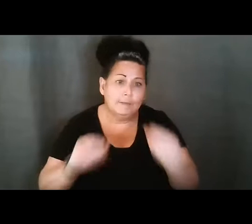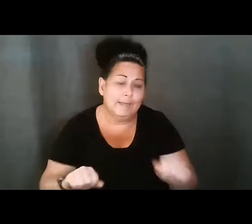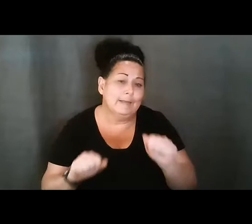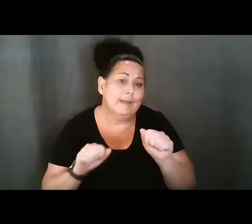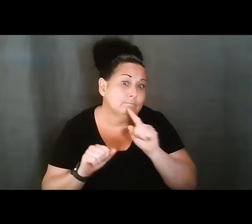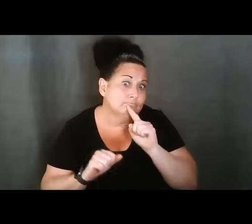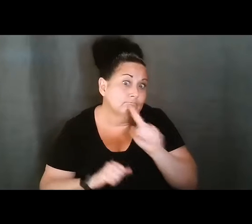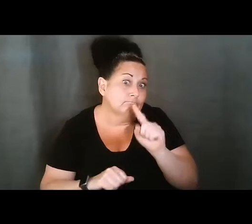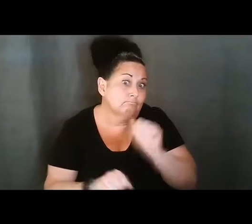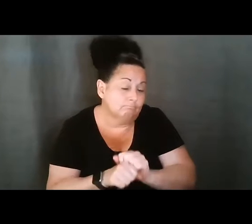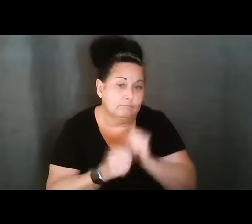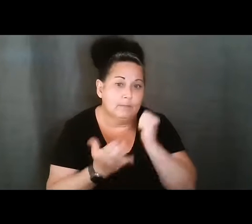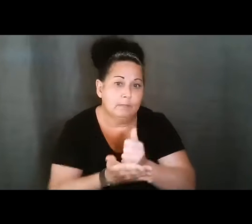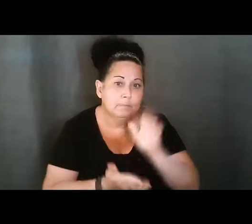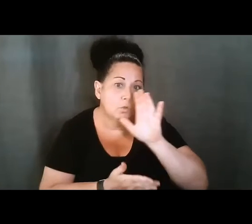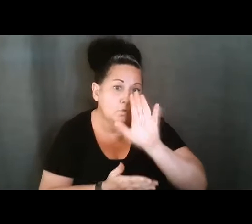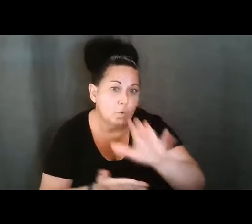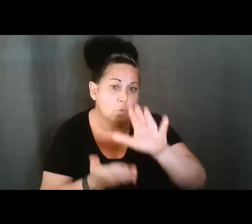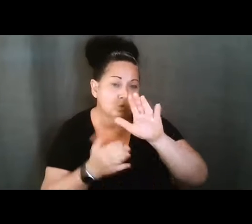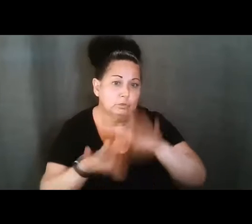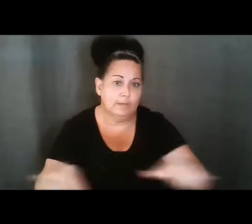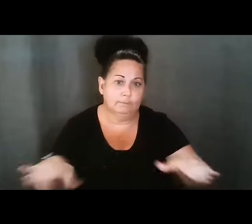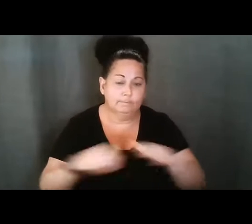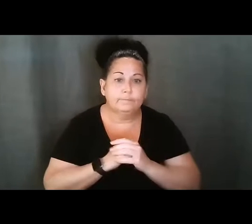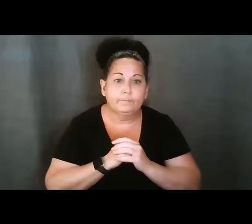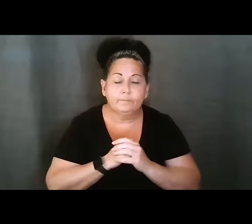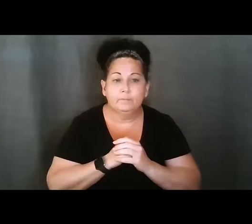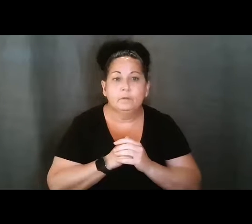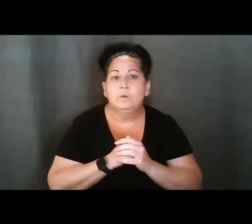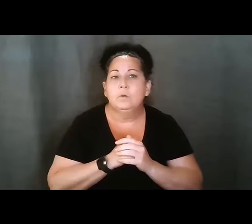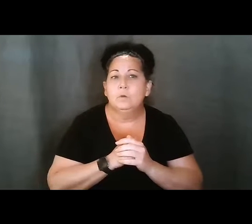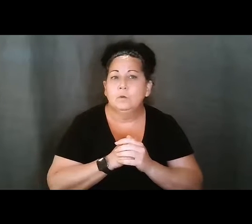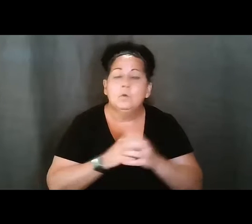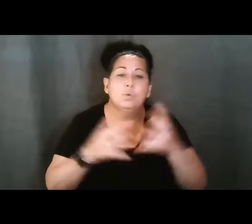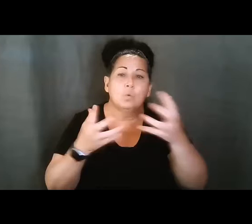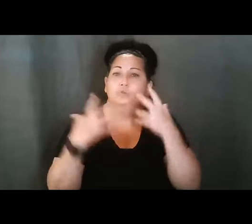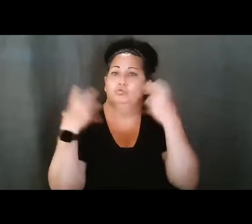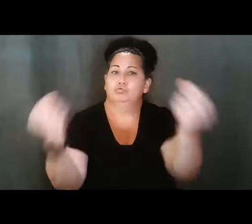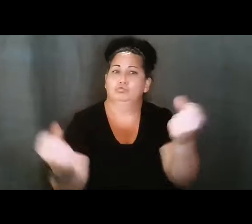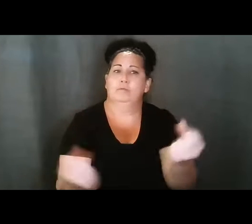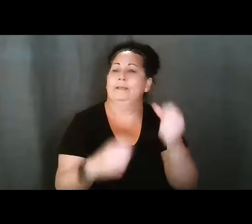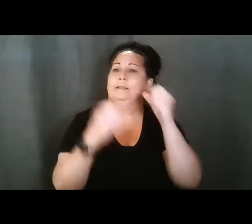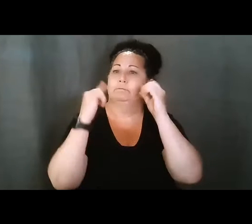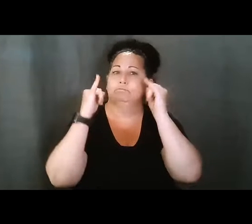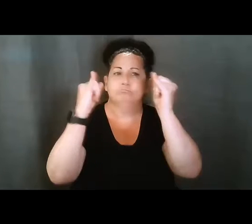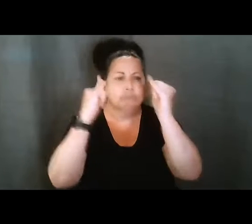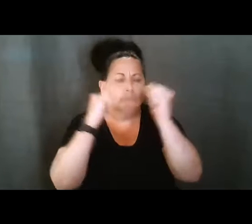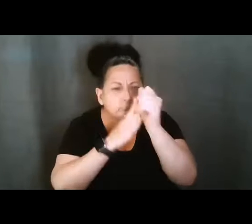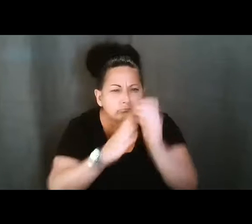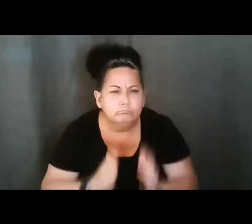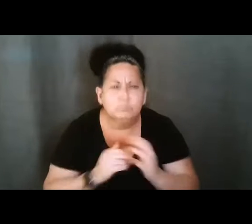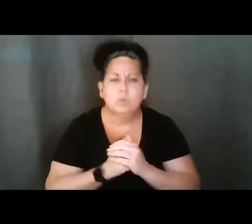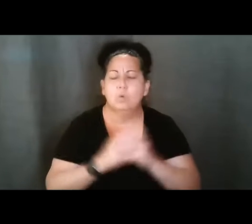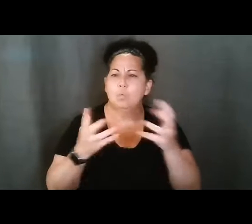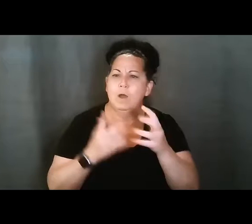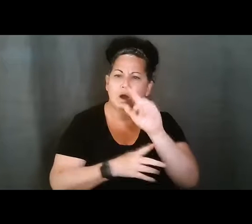child. We want to strengthen instructional leaders. We want to give teachers the tools that they need. We want to give the parents the tools that they need.